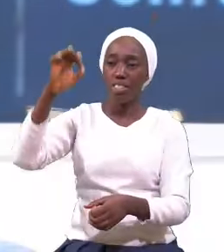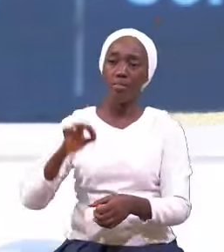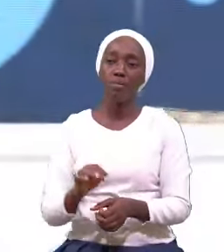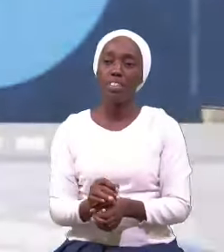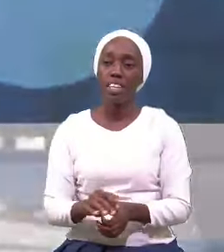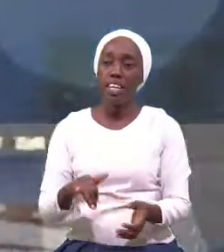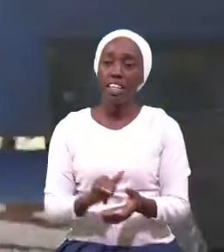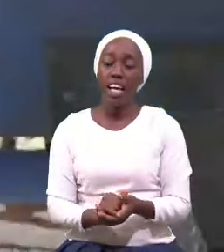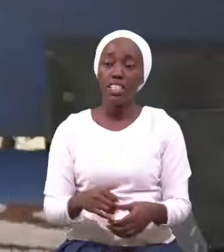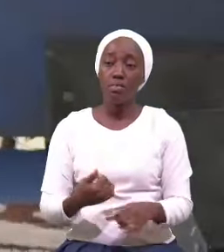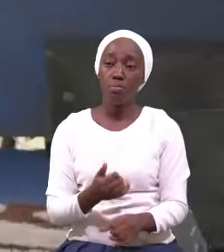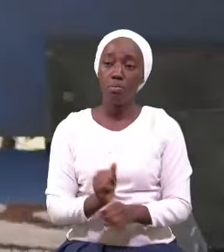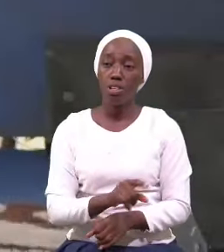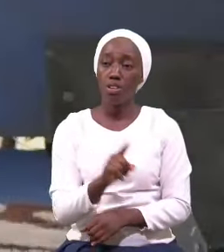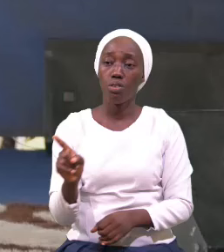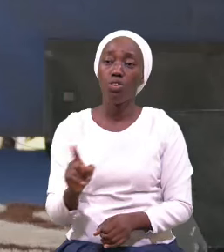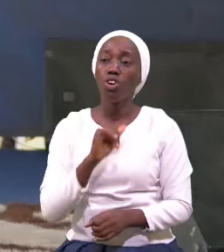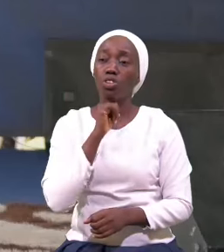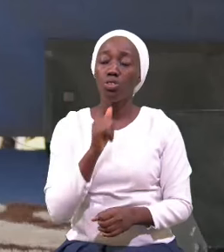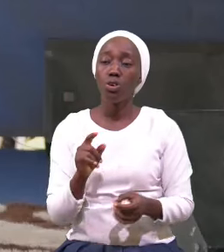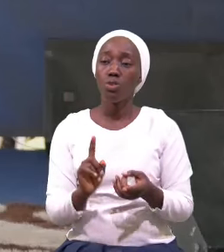that makes you not to cringe,